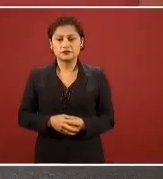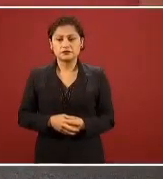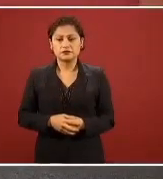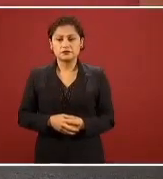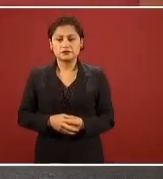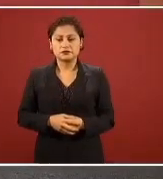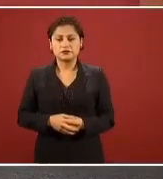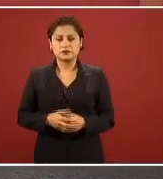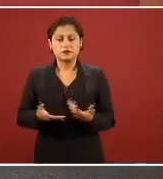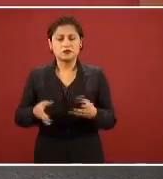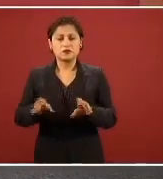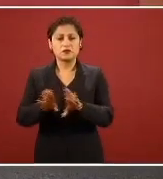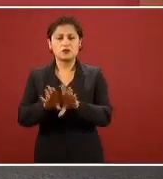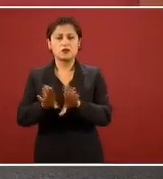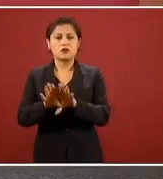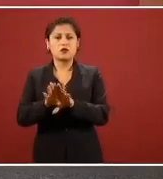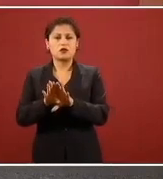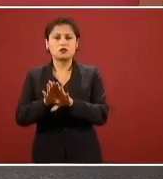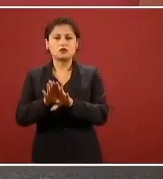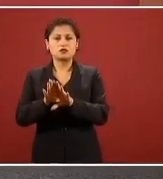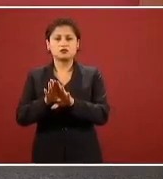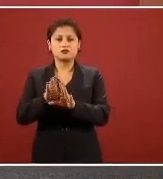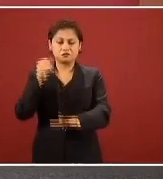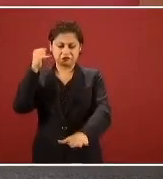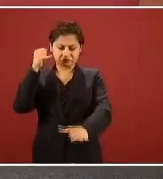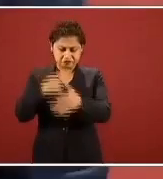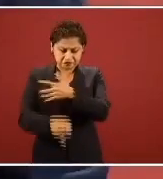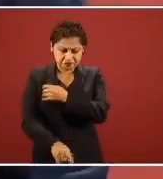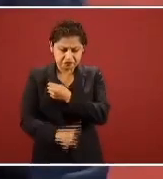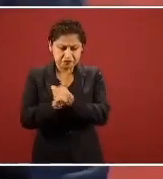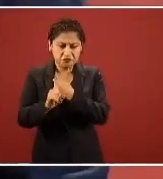meollo. In the center of it, of the matter.